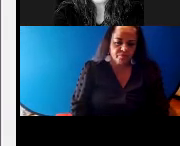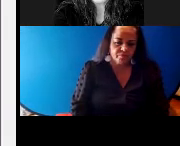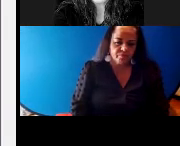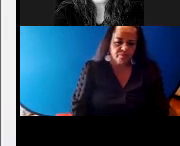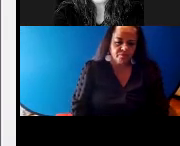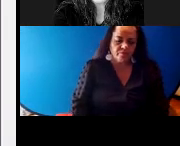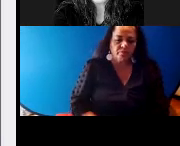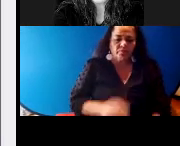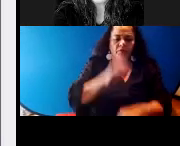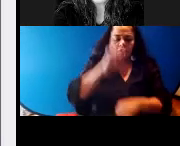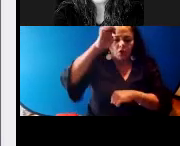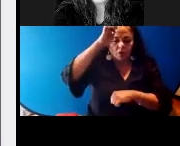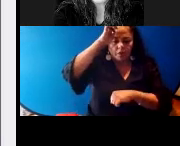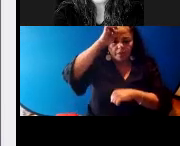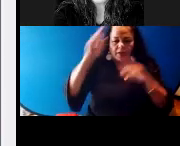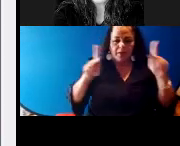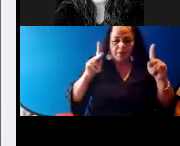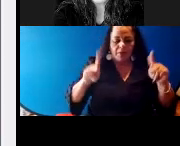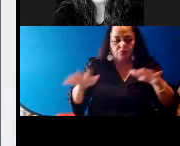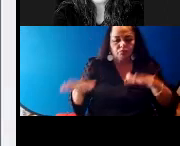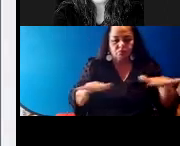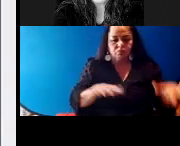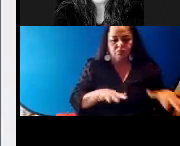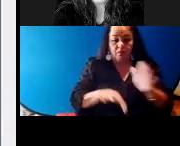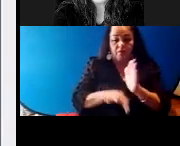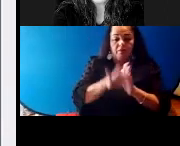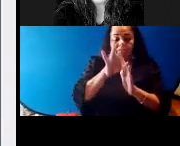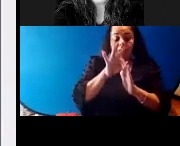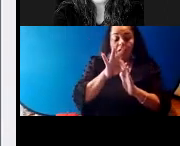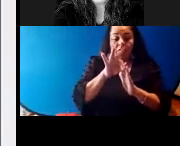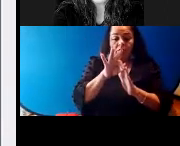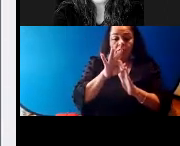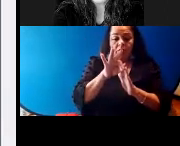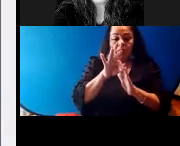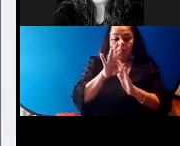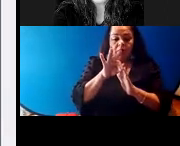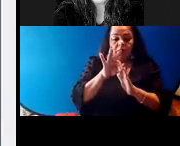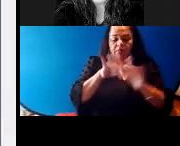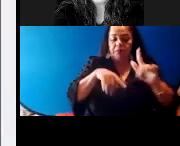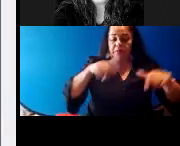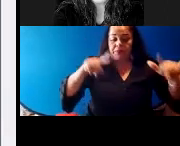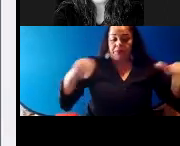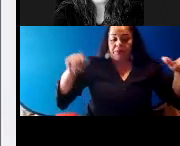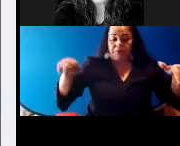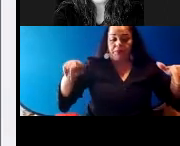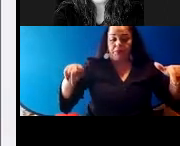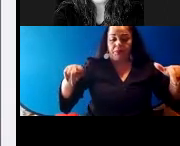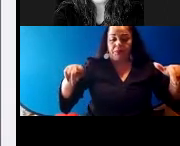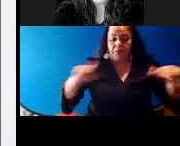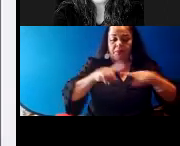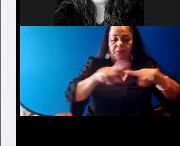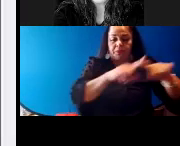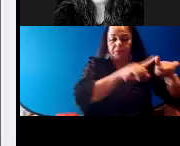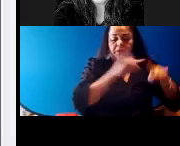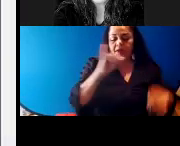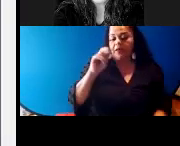European settlers arrived in North America, finding it populated with diverse, long-established indigenous societies. While indigenous peoples